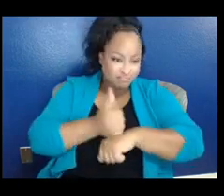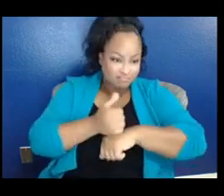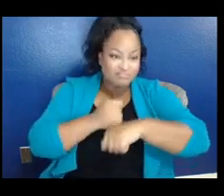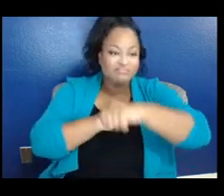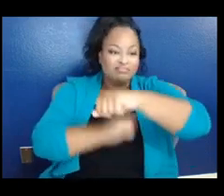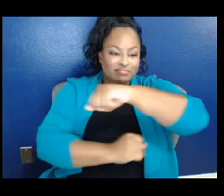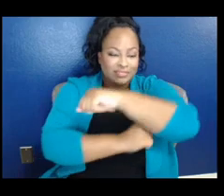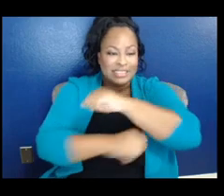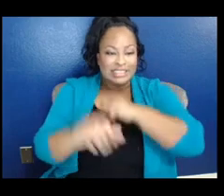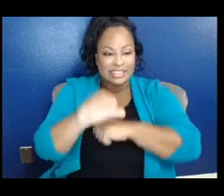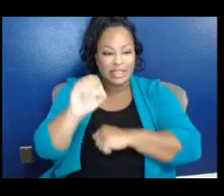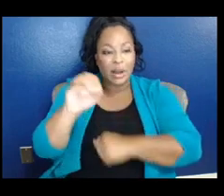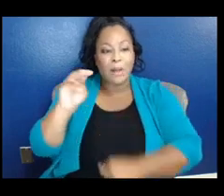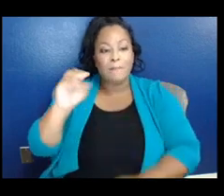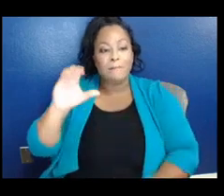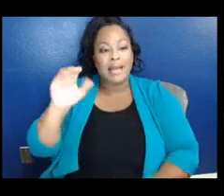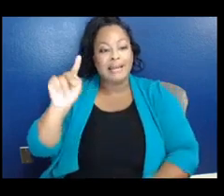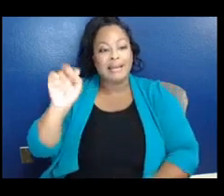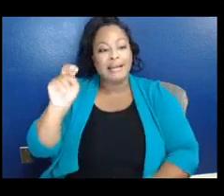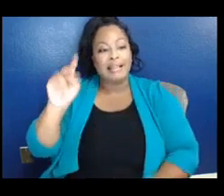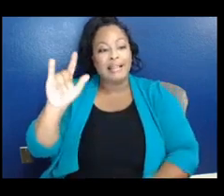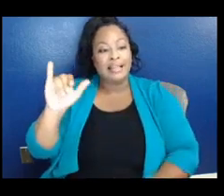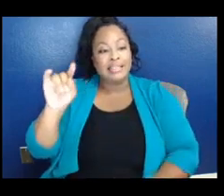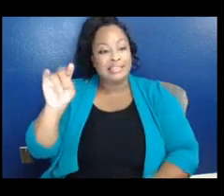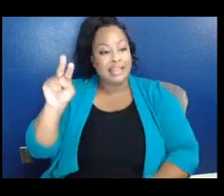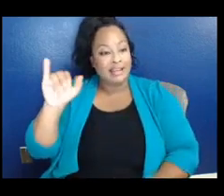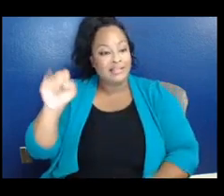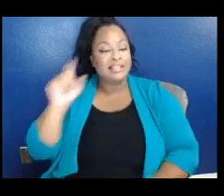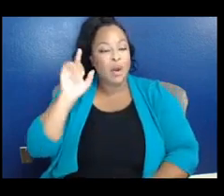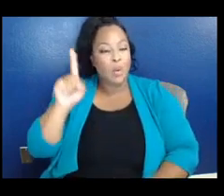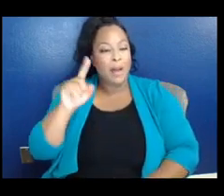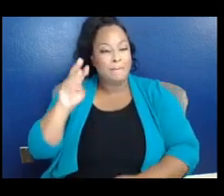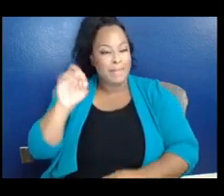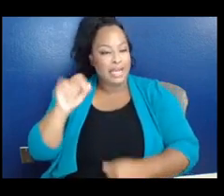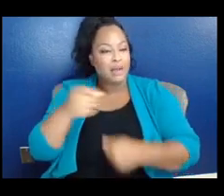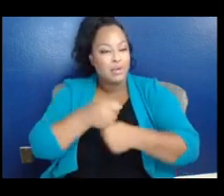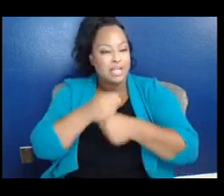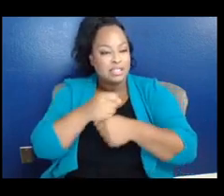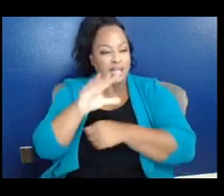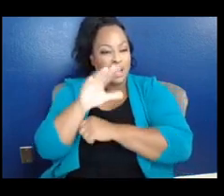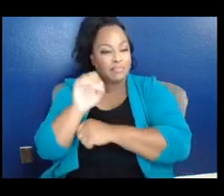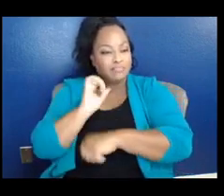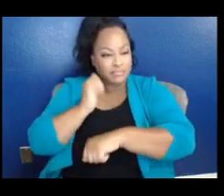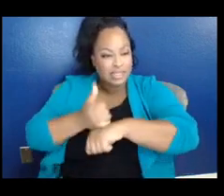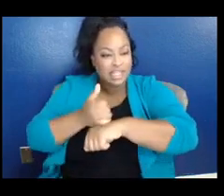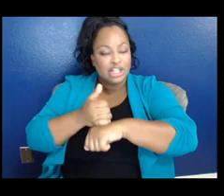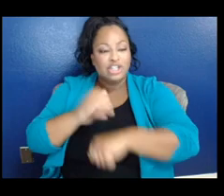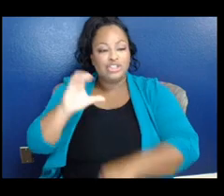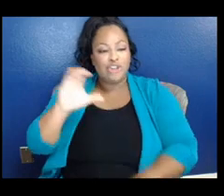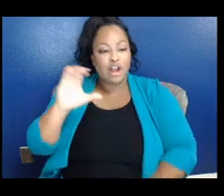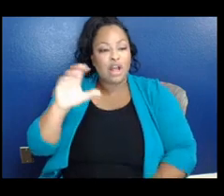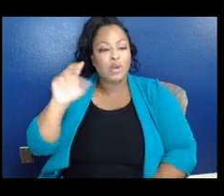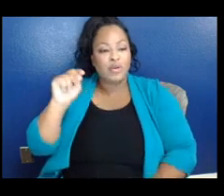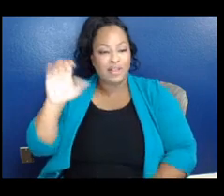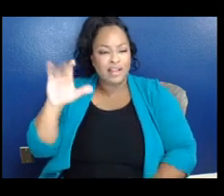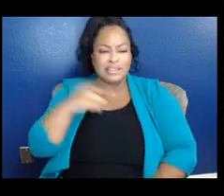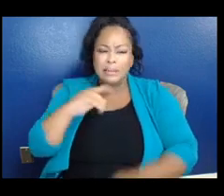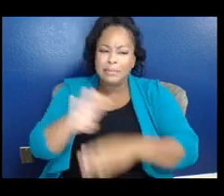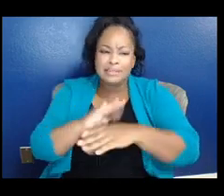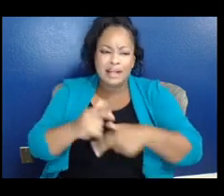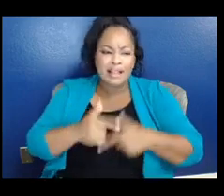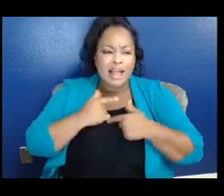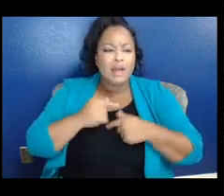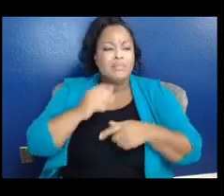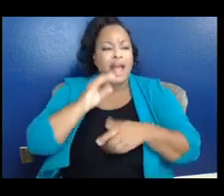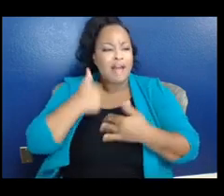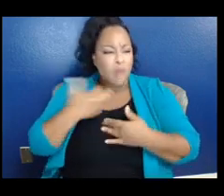She's the founder and CEO of McKinley Davis, a multimedia production company based in Charlotte, North Carolina. She leads a busy life